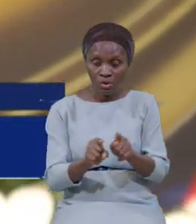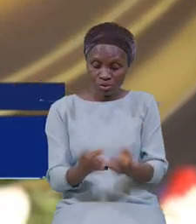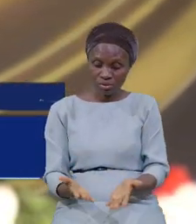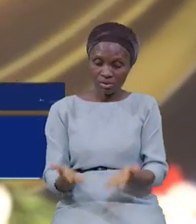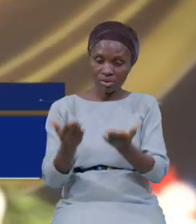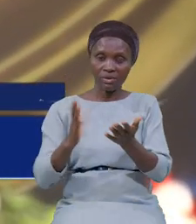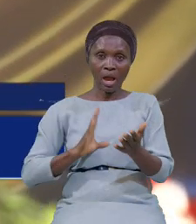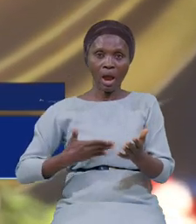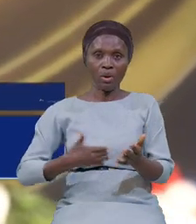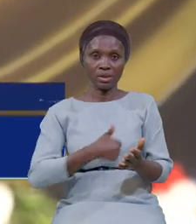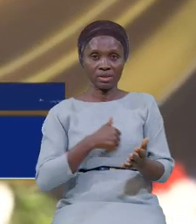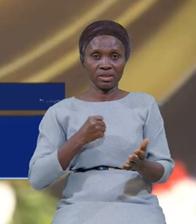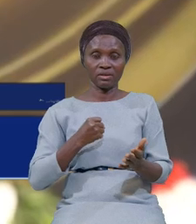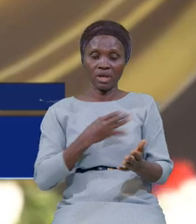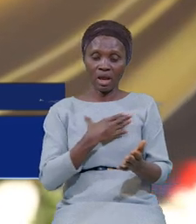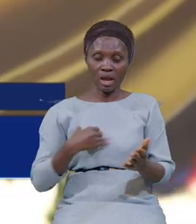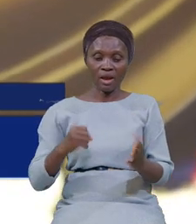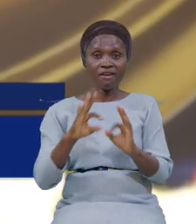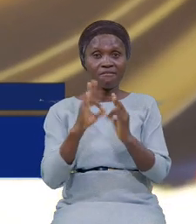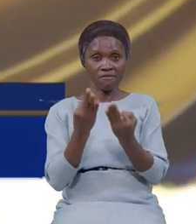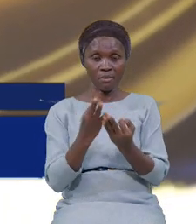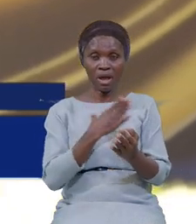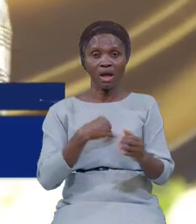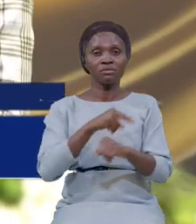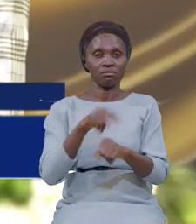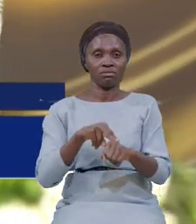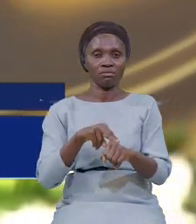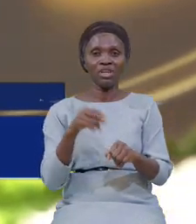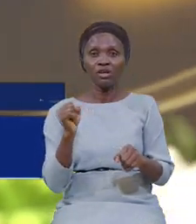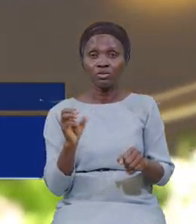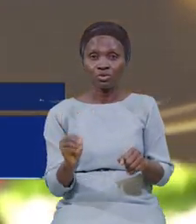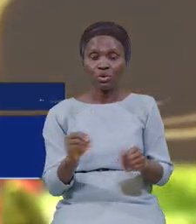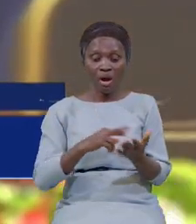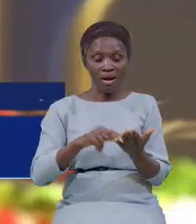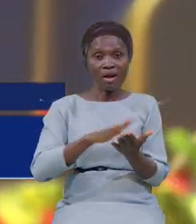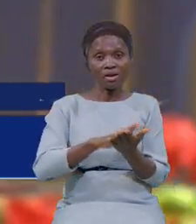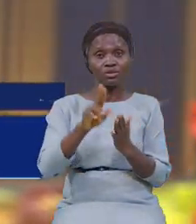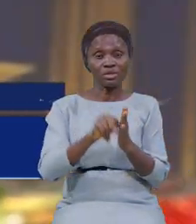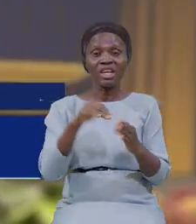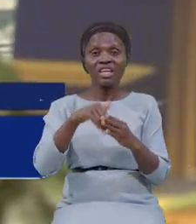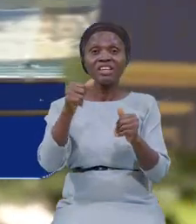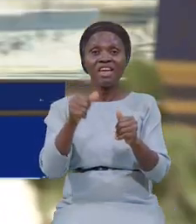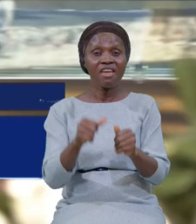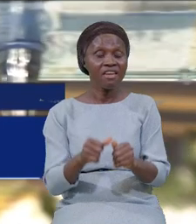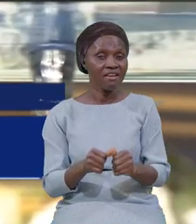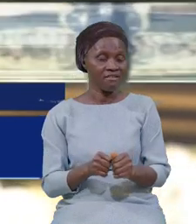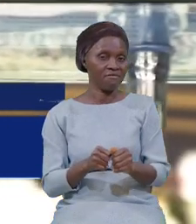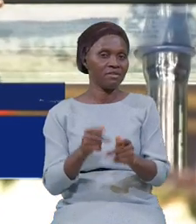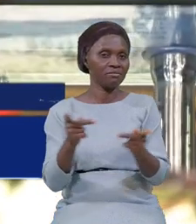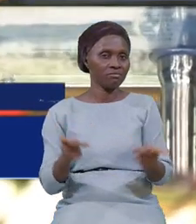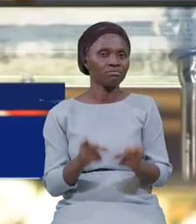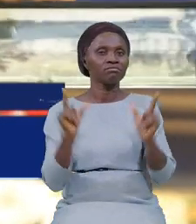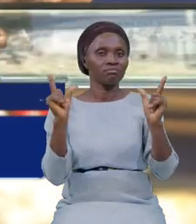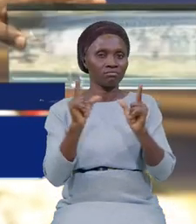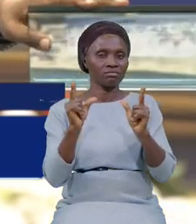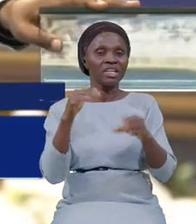ourselves, our families, our nation. So righteousness in every sector, righteousness